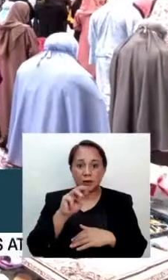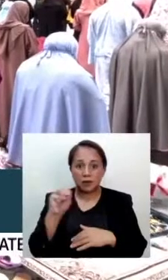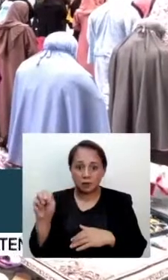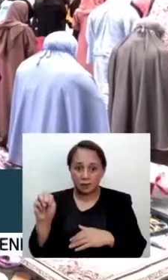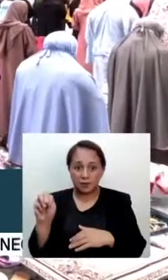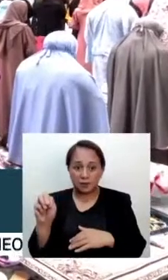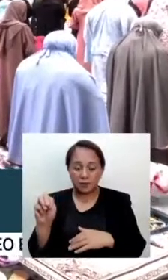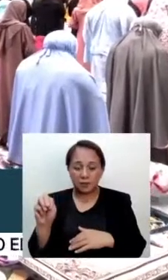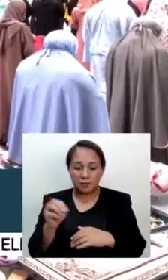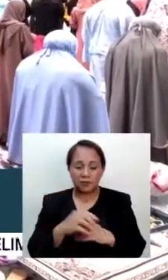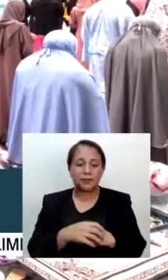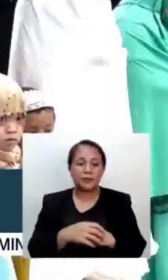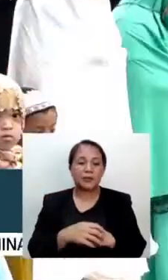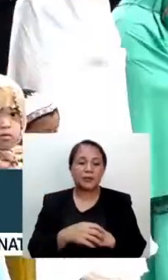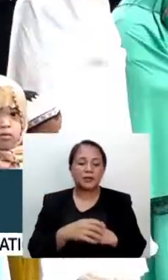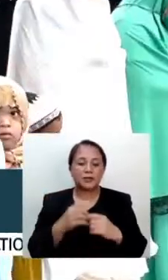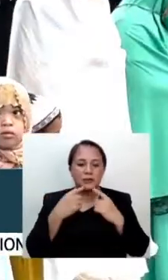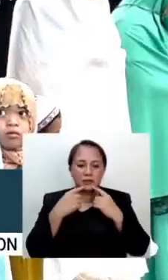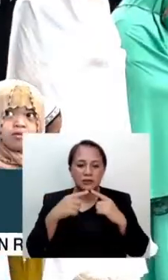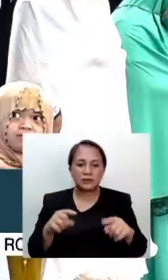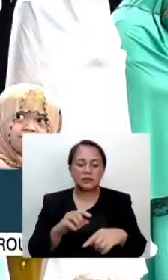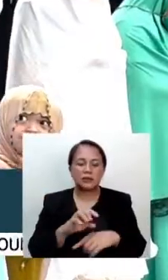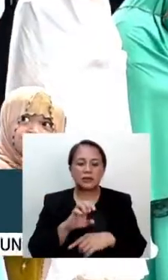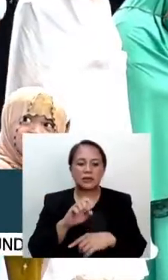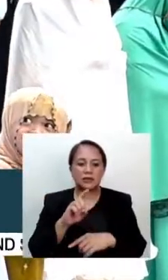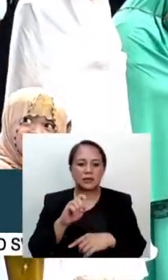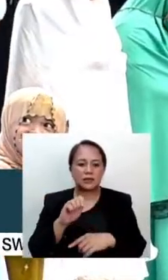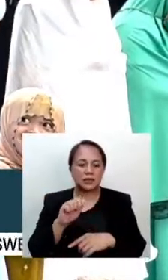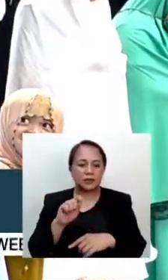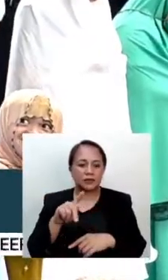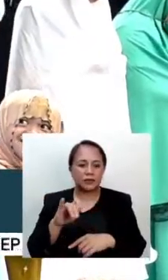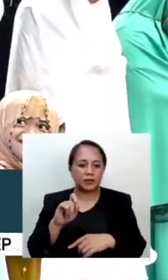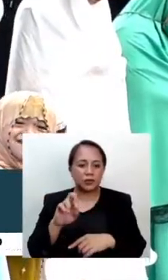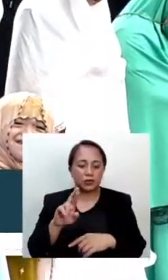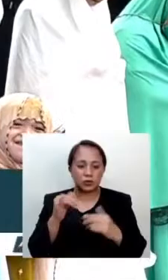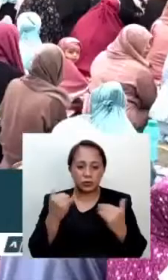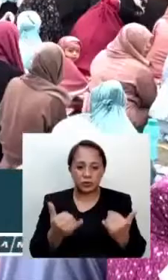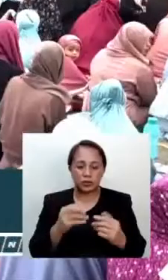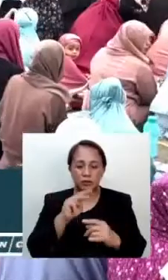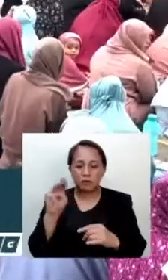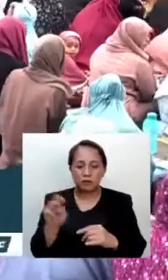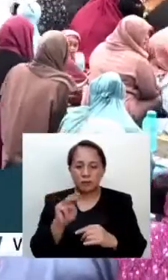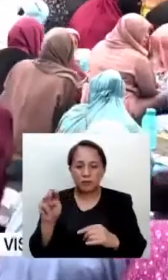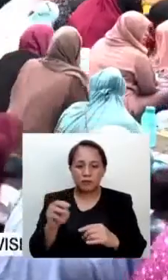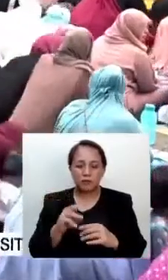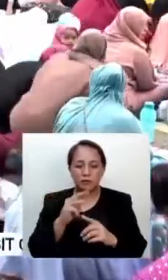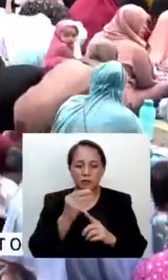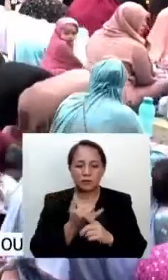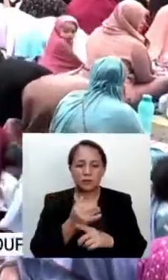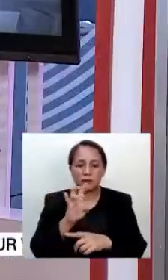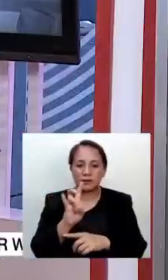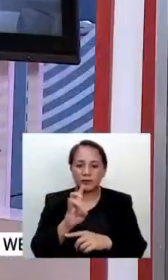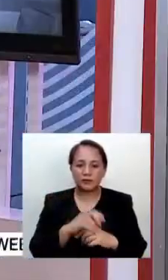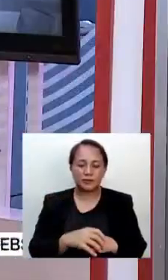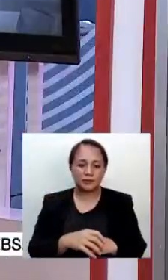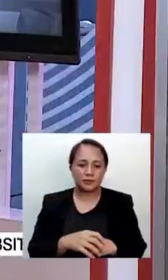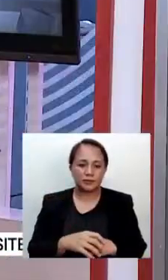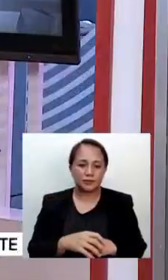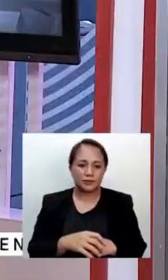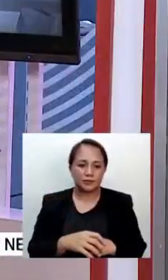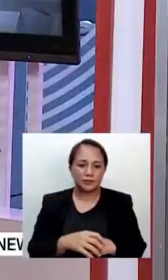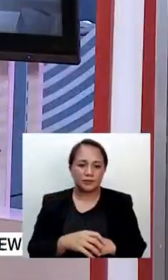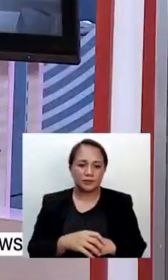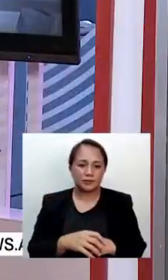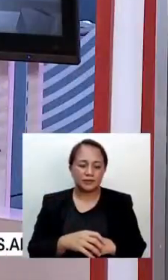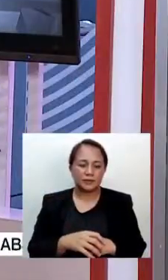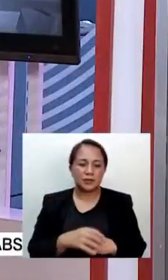Muslim Mindanao declared that Eid al-Fitr will be today, Monday, May 2nd. On to